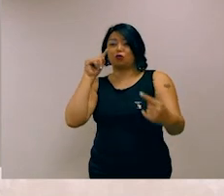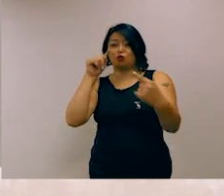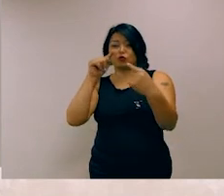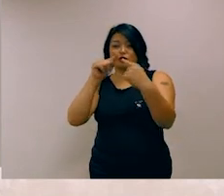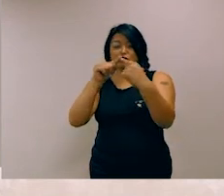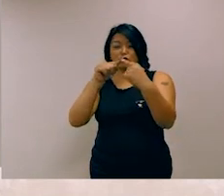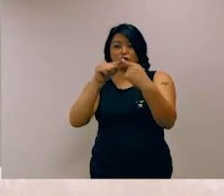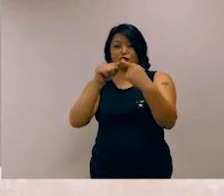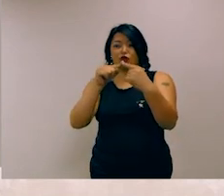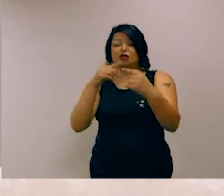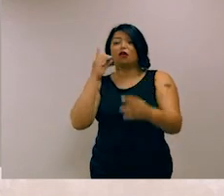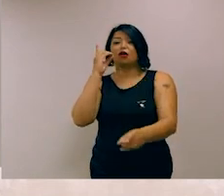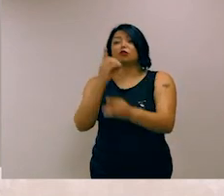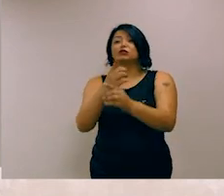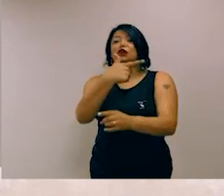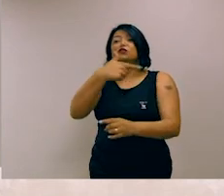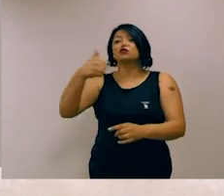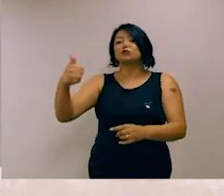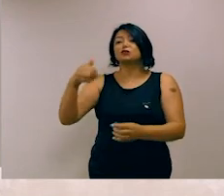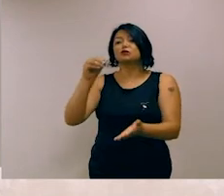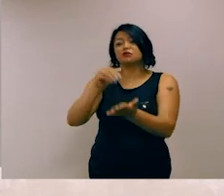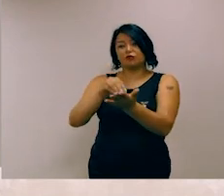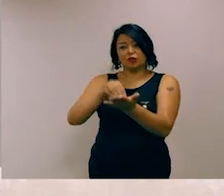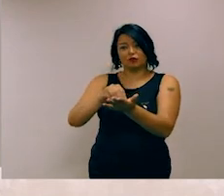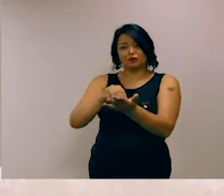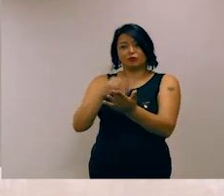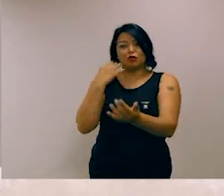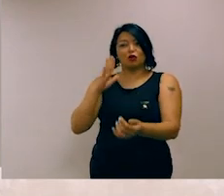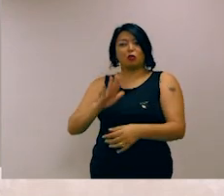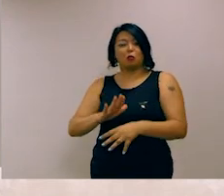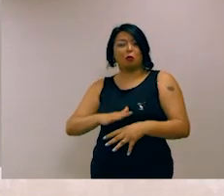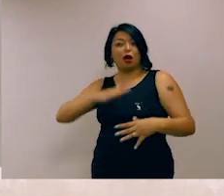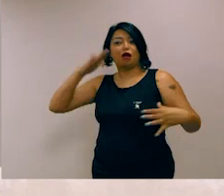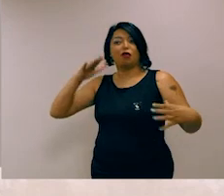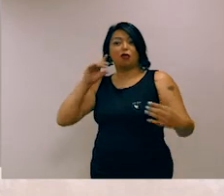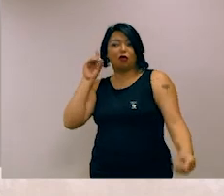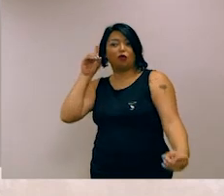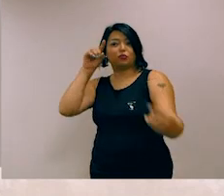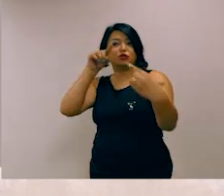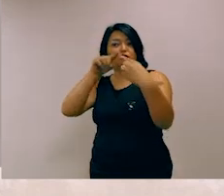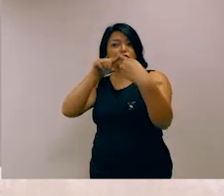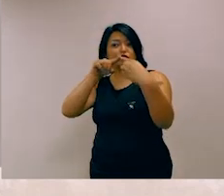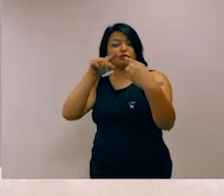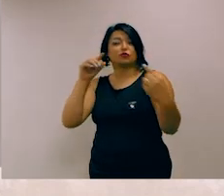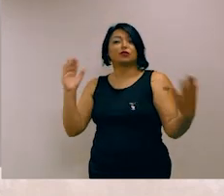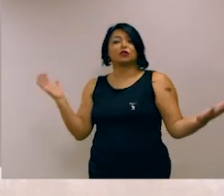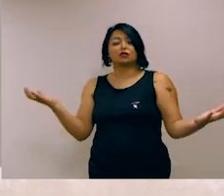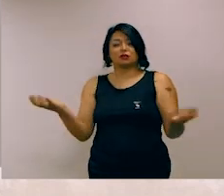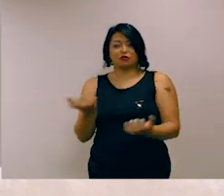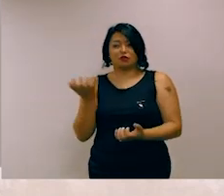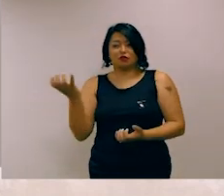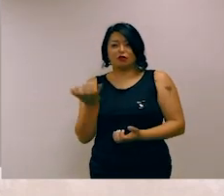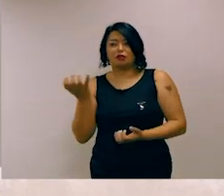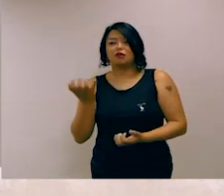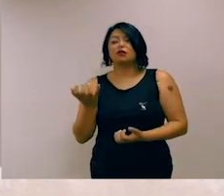is finding the 21 people that are still missing. This is our main goal. This is our main focus. And